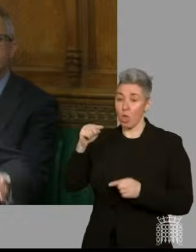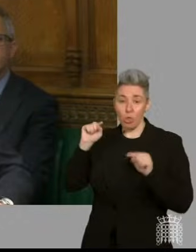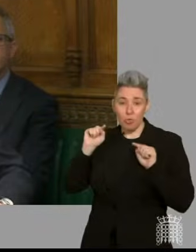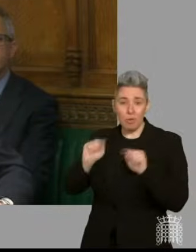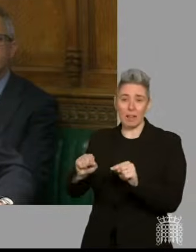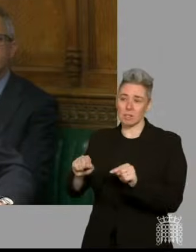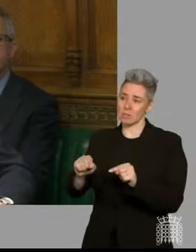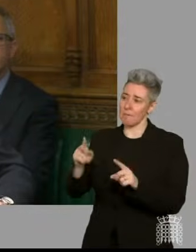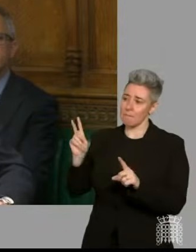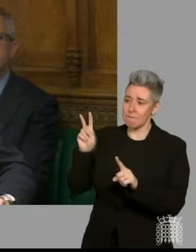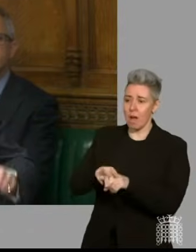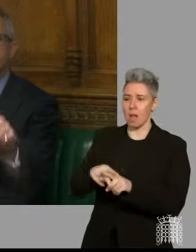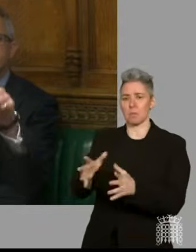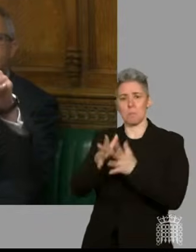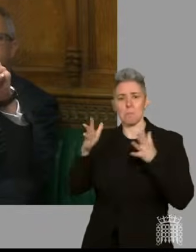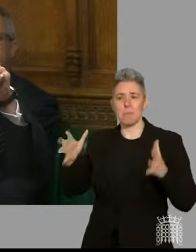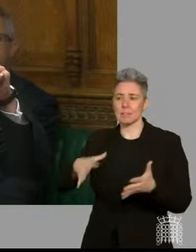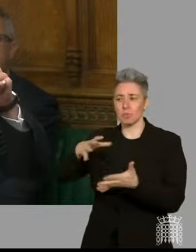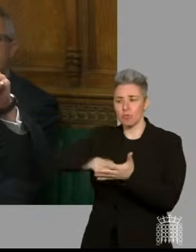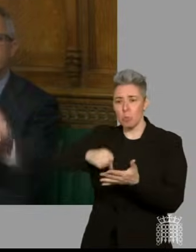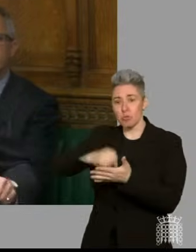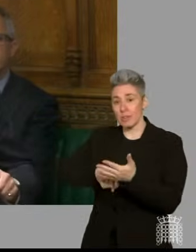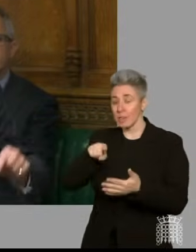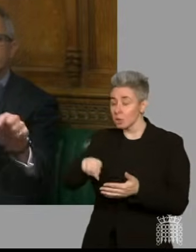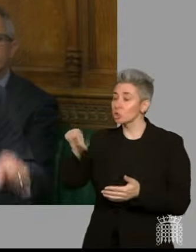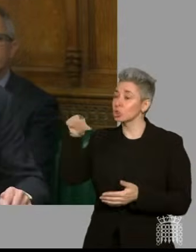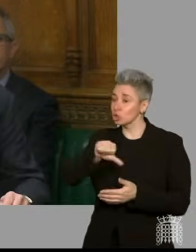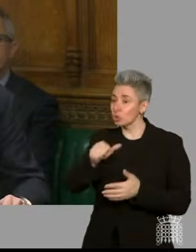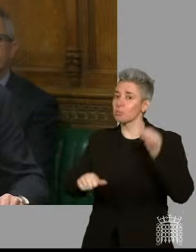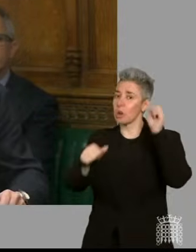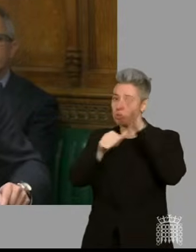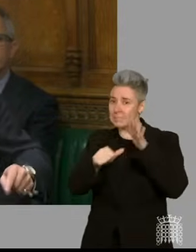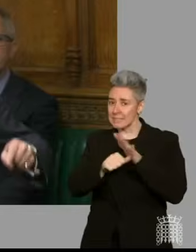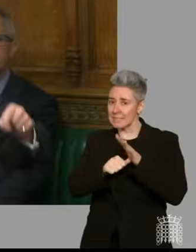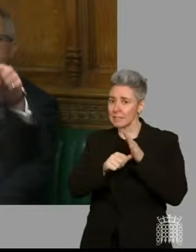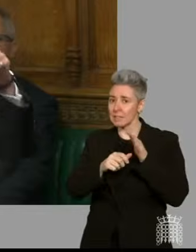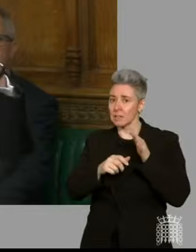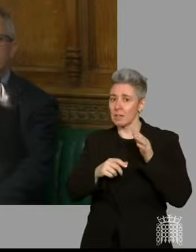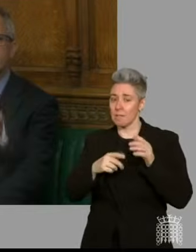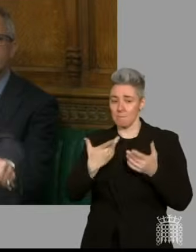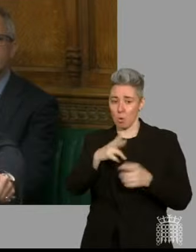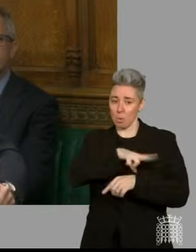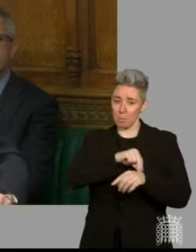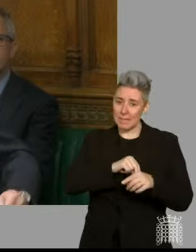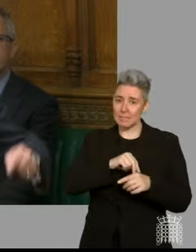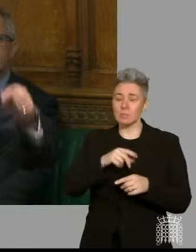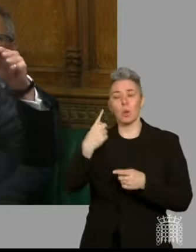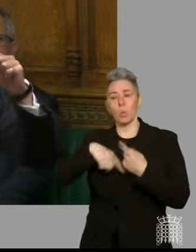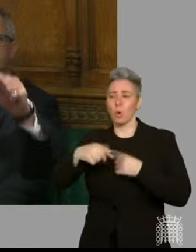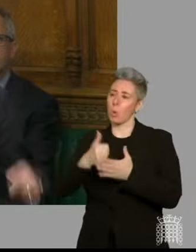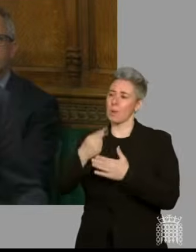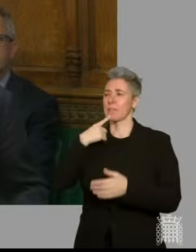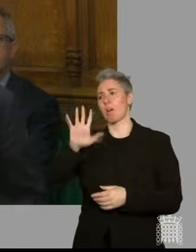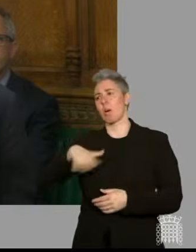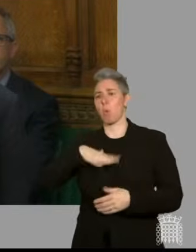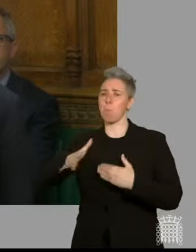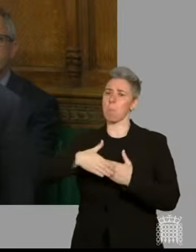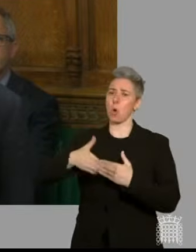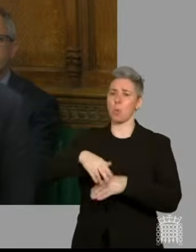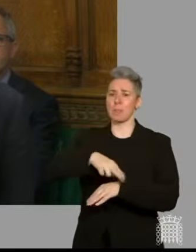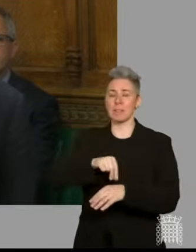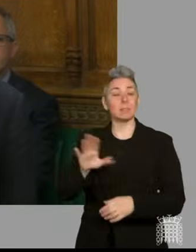be a priority for the police. What we just talk about always is more police. Surely what we should be asking to be is more